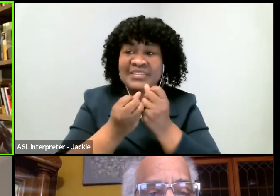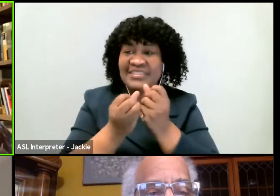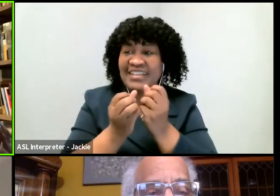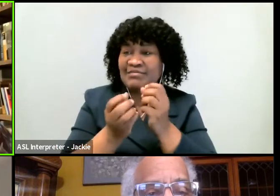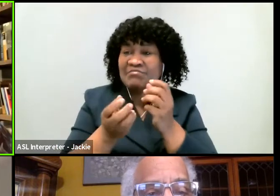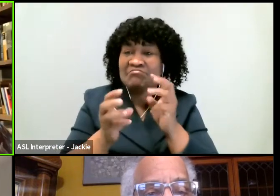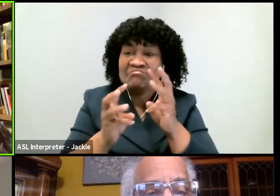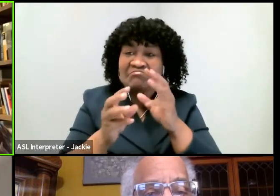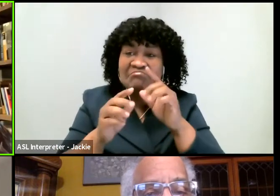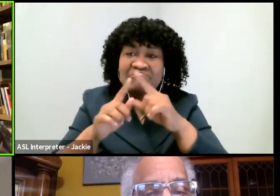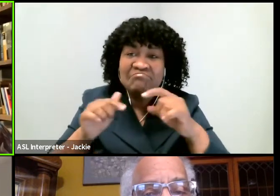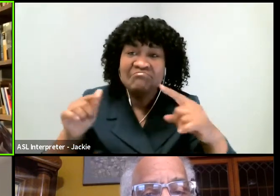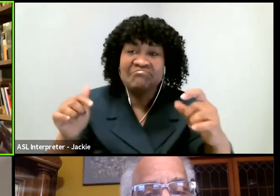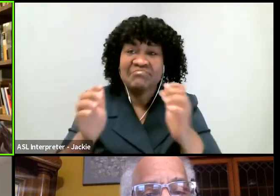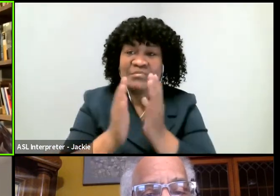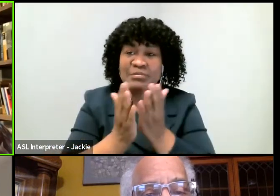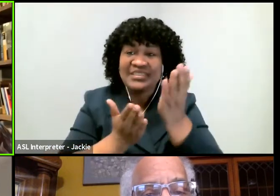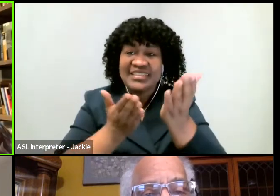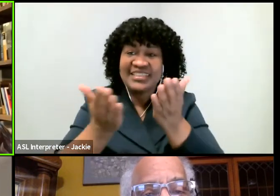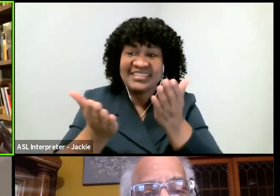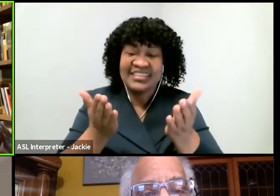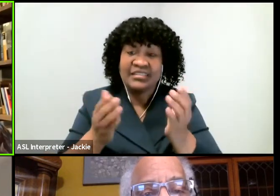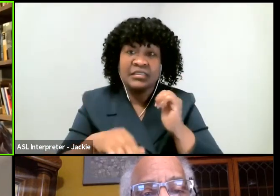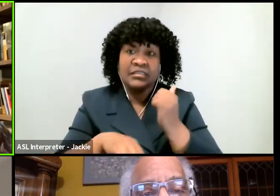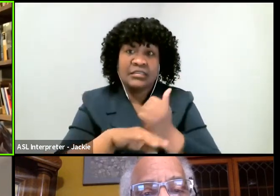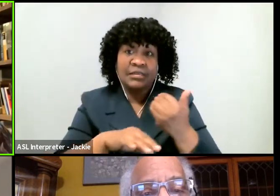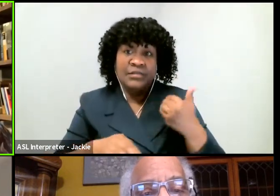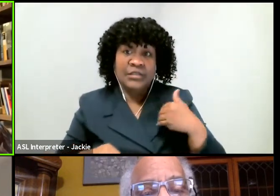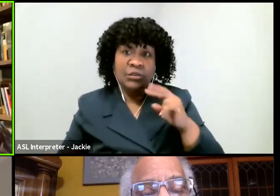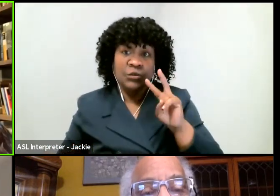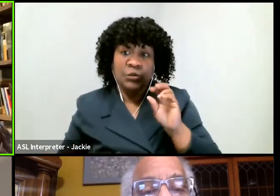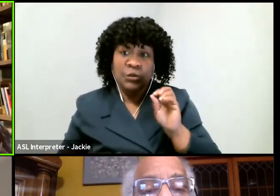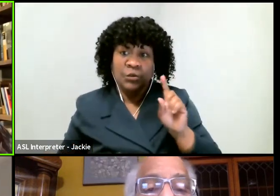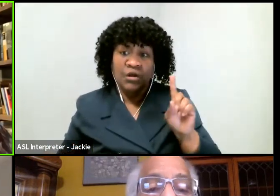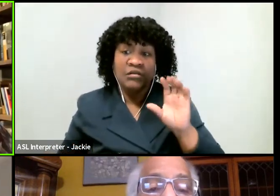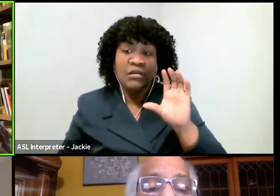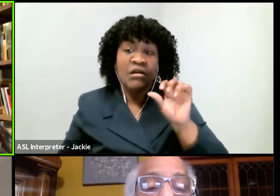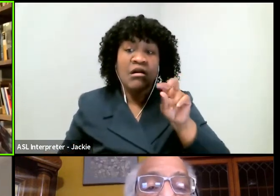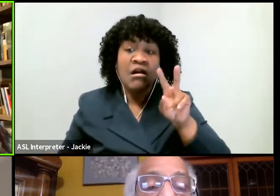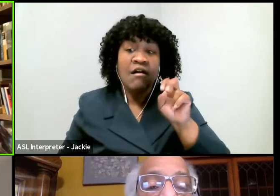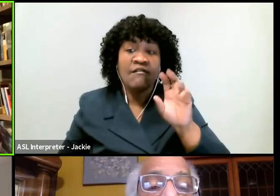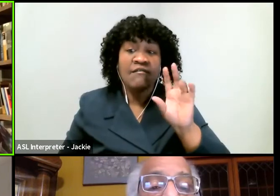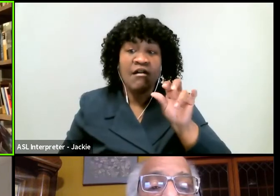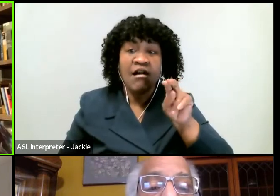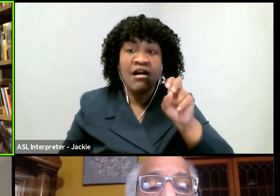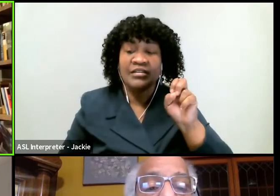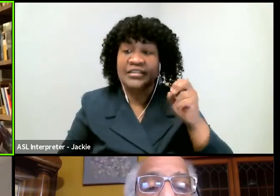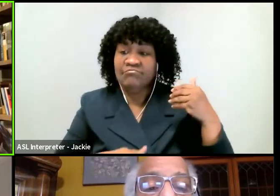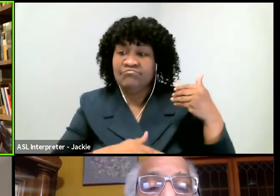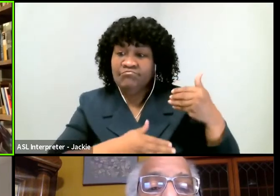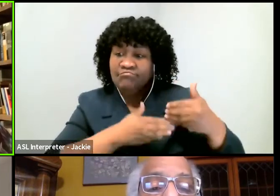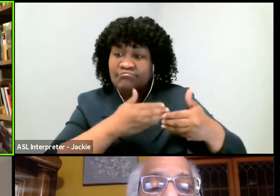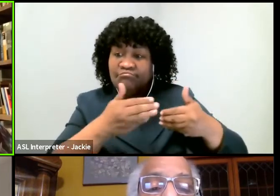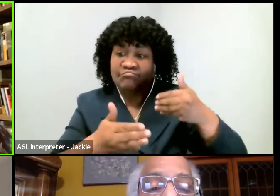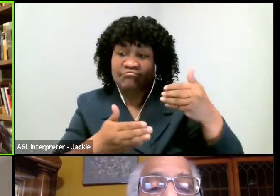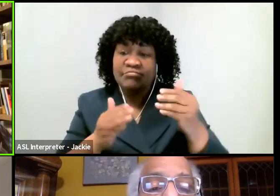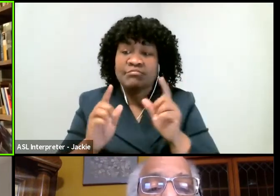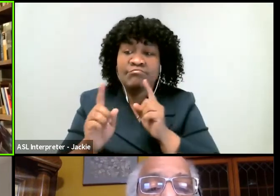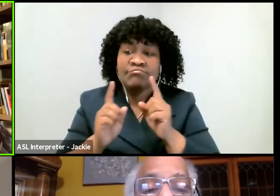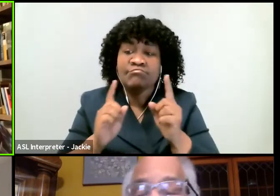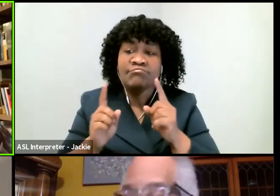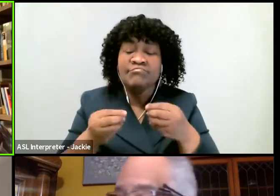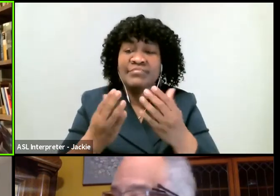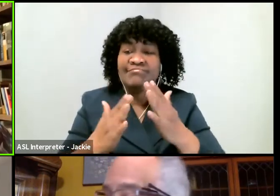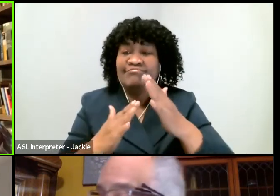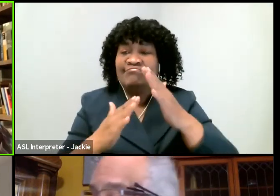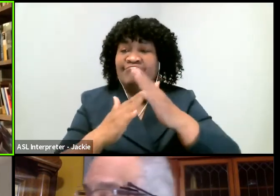contest submissions. Established in 2001, Cave Canem's Legacy Conversations features pre-eminent poets and scholars who